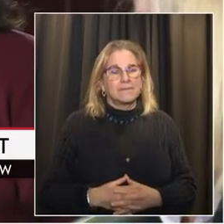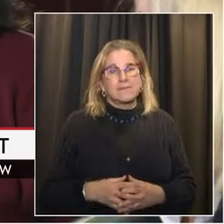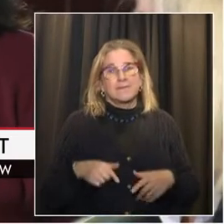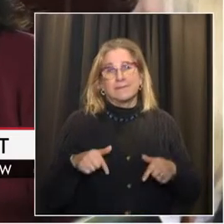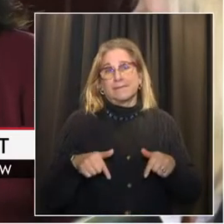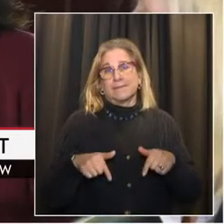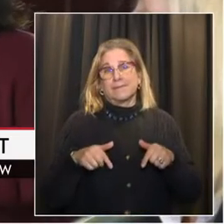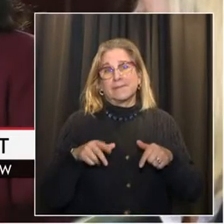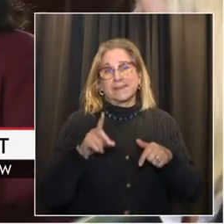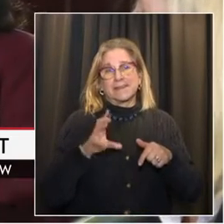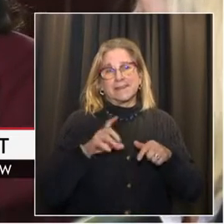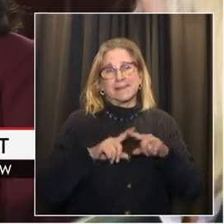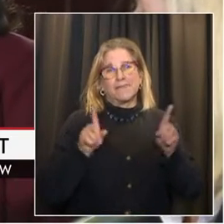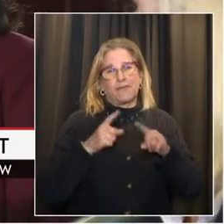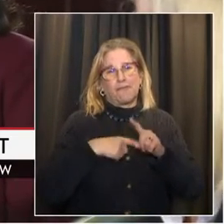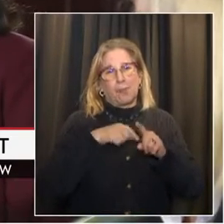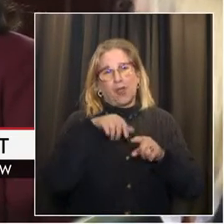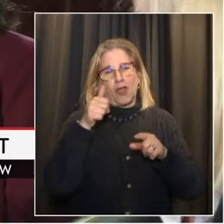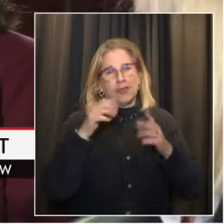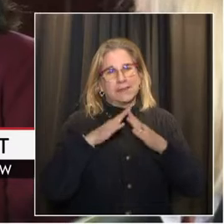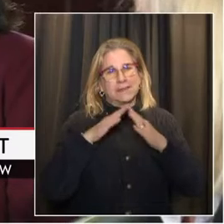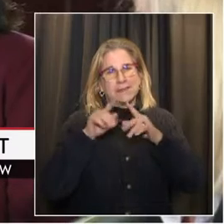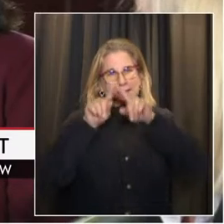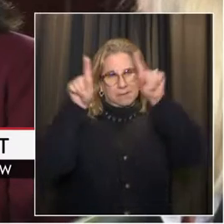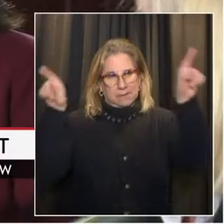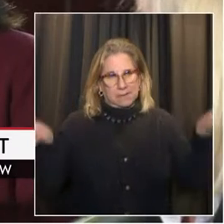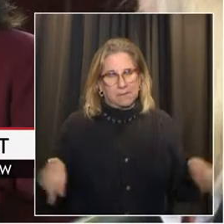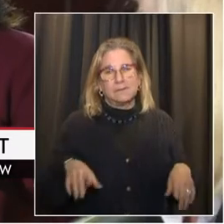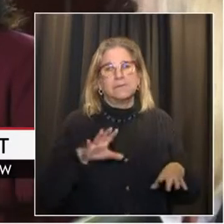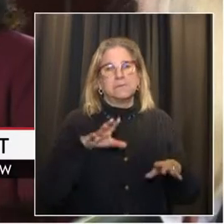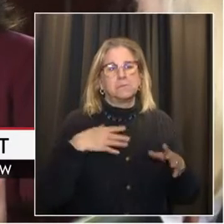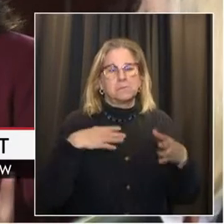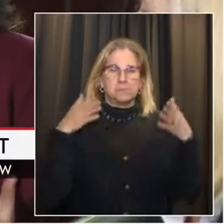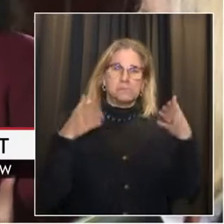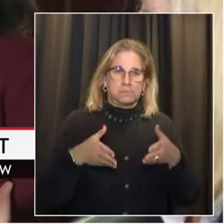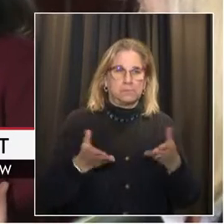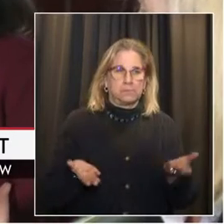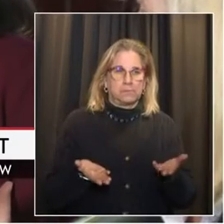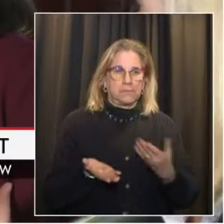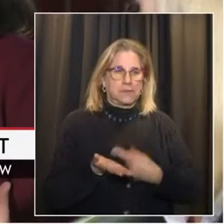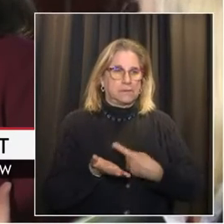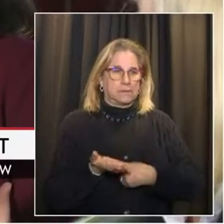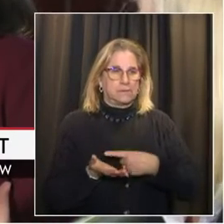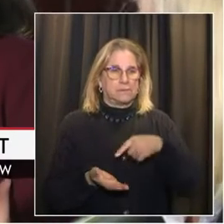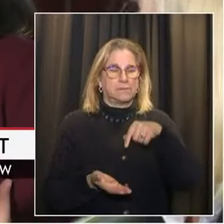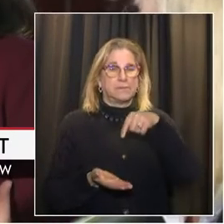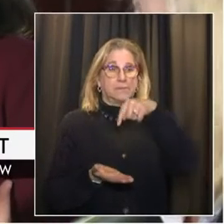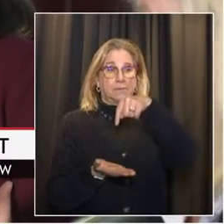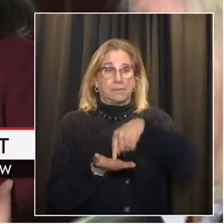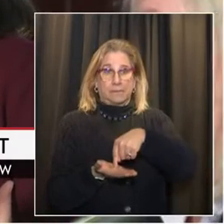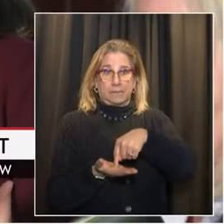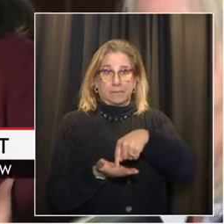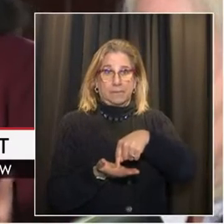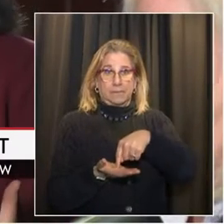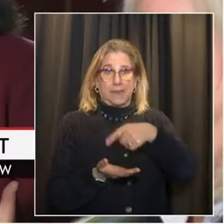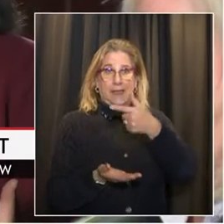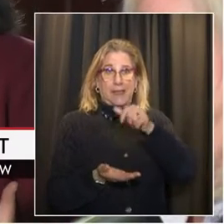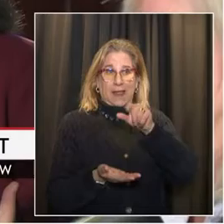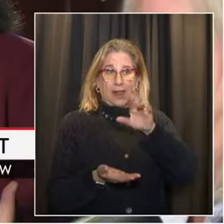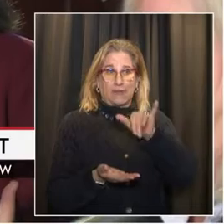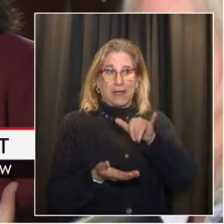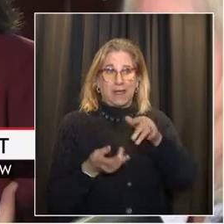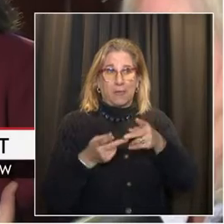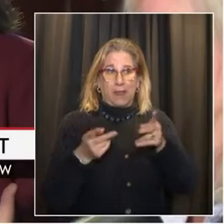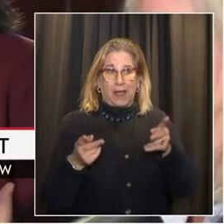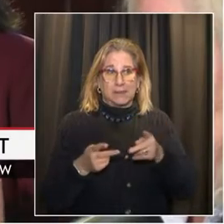others. But Chinatown Gallery Place in particular is has, I think, access to 5 lines minimum, if not